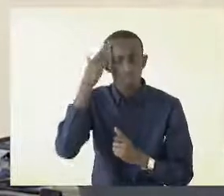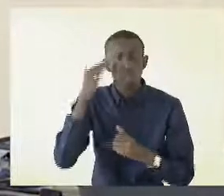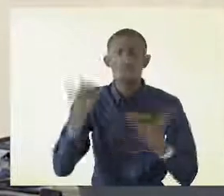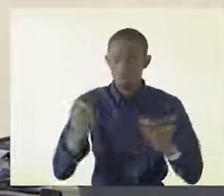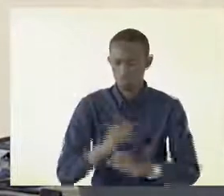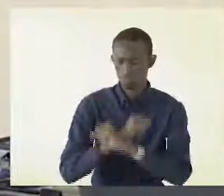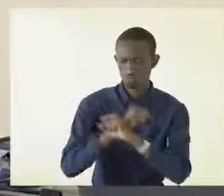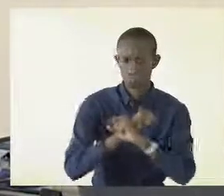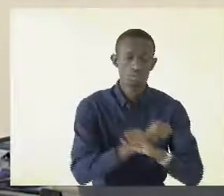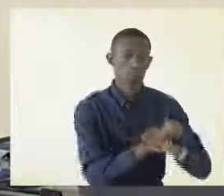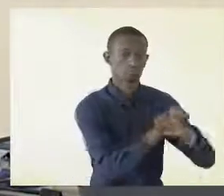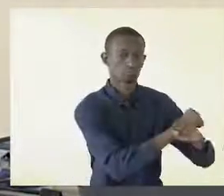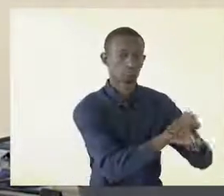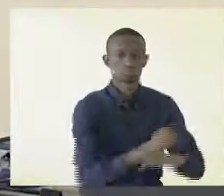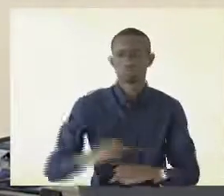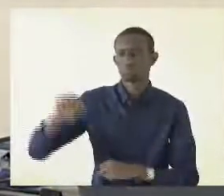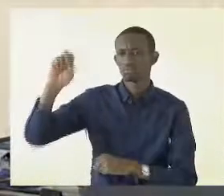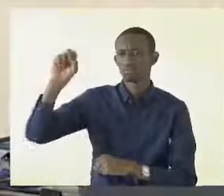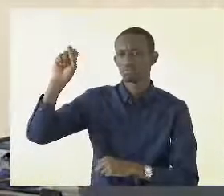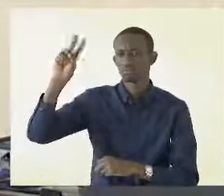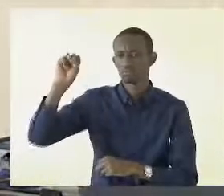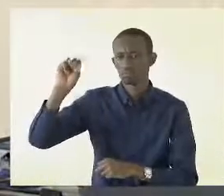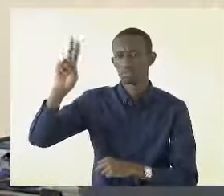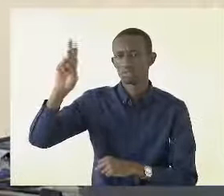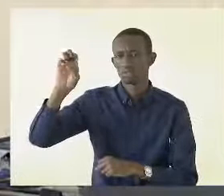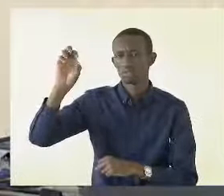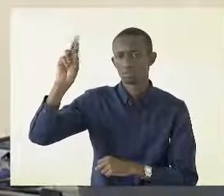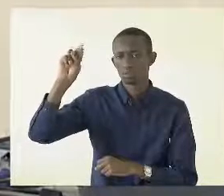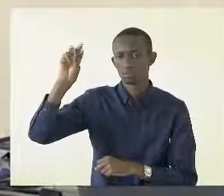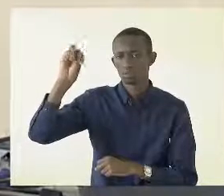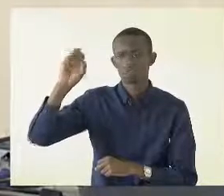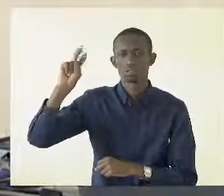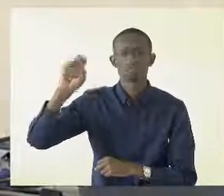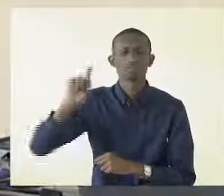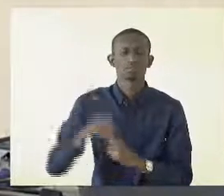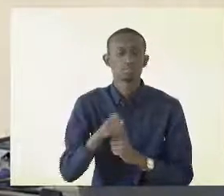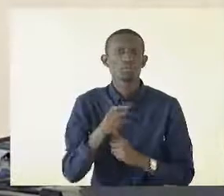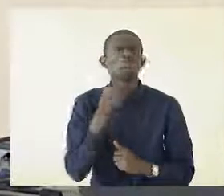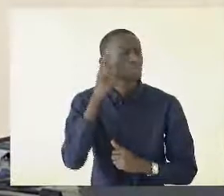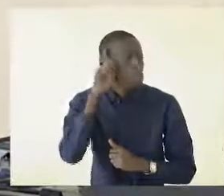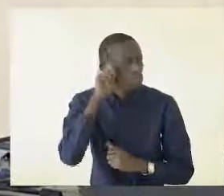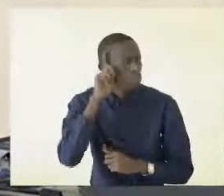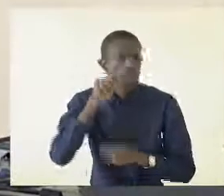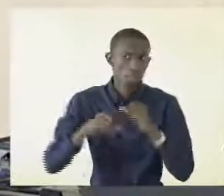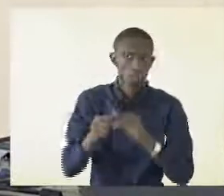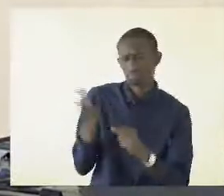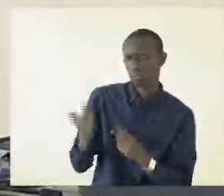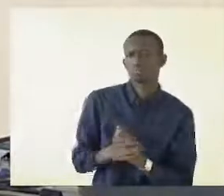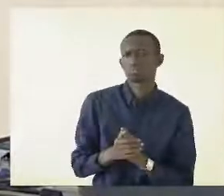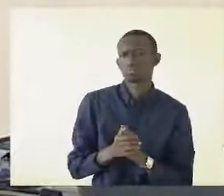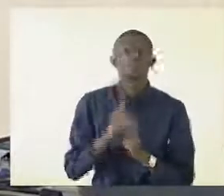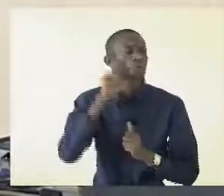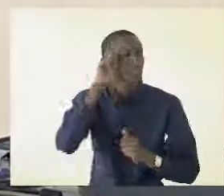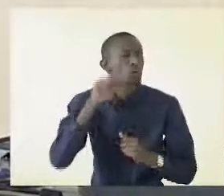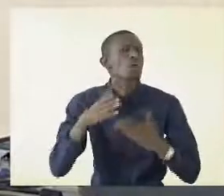Rwandans. That means we think about plants which are in our environment, we think about animals which are